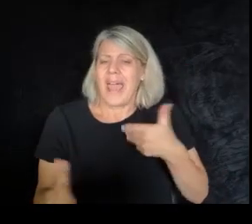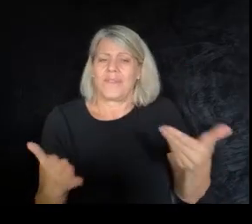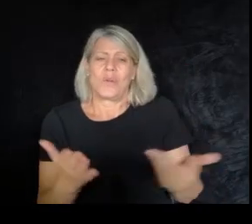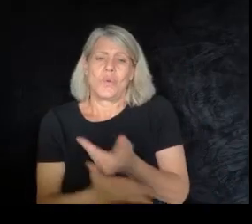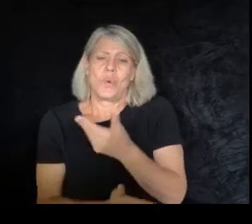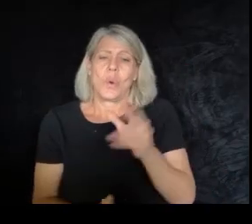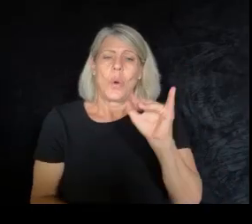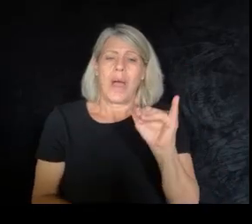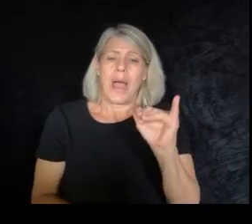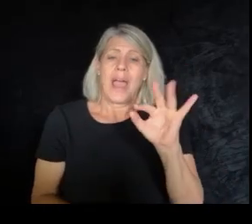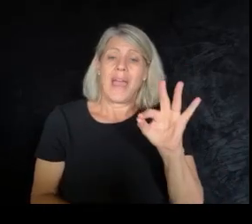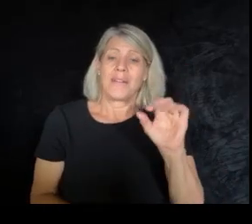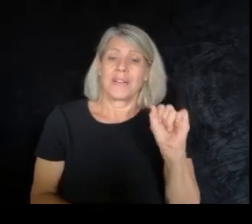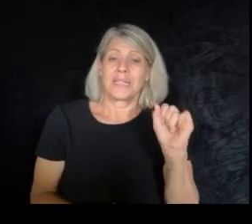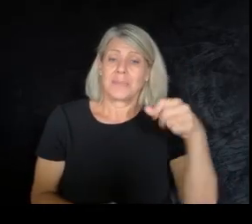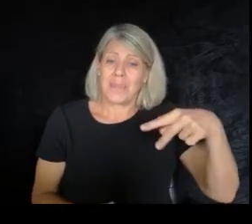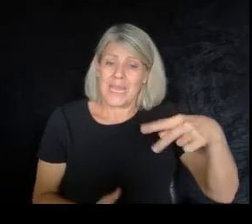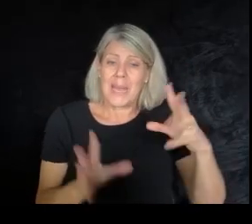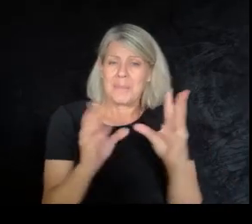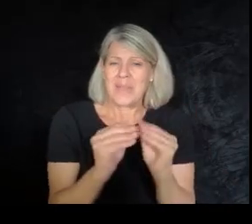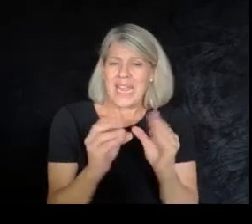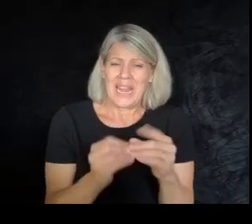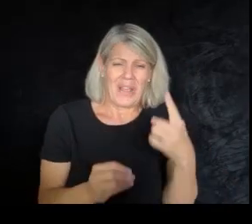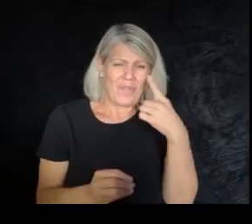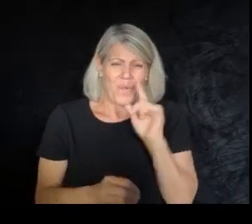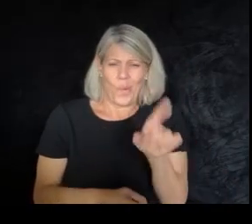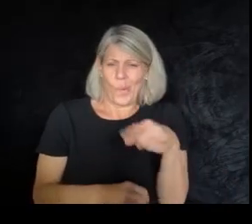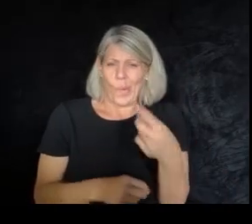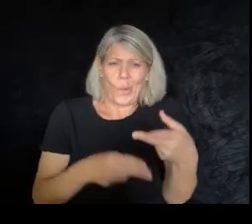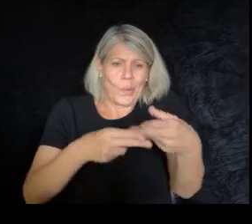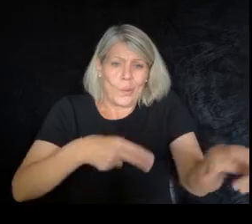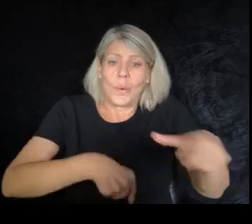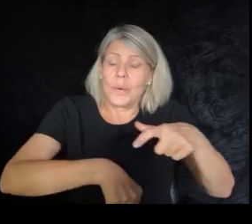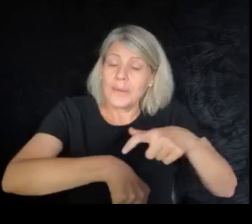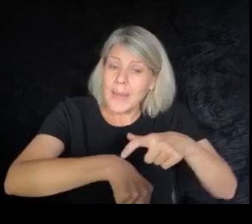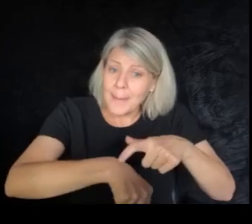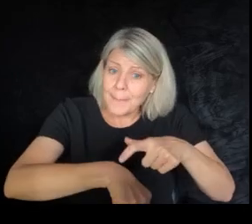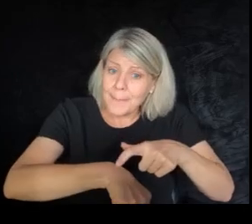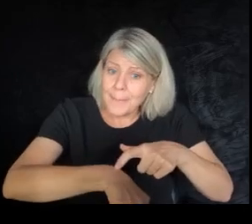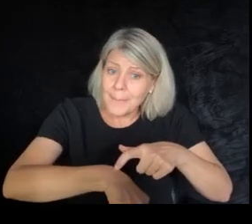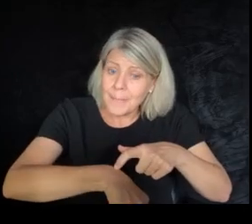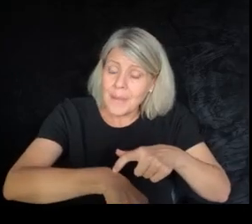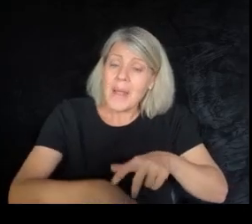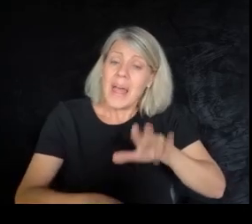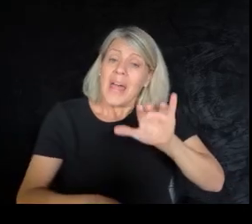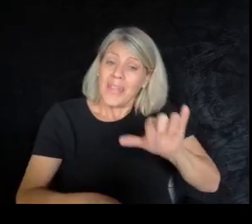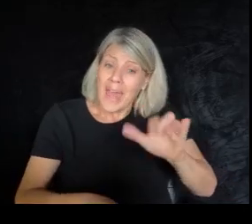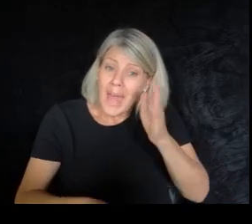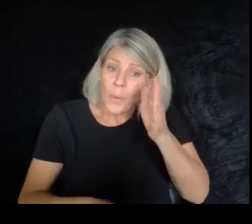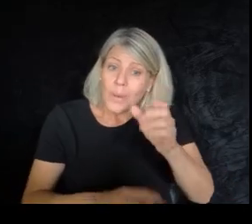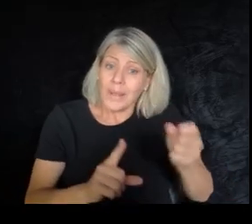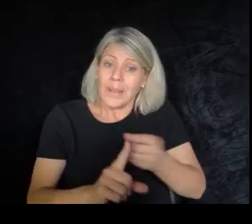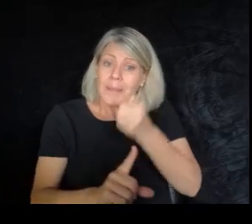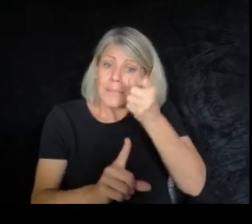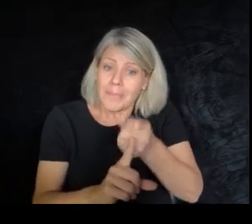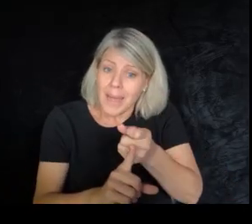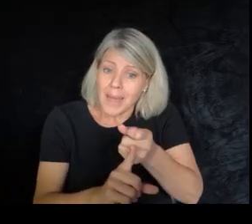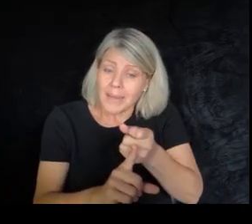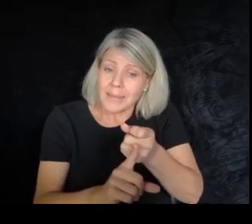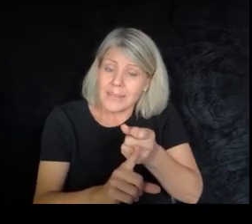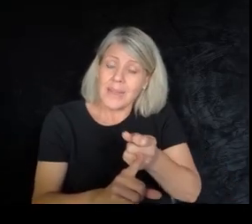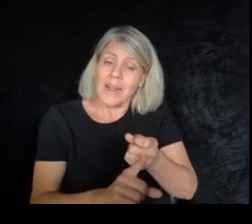IFSP meeting for just a short amount of time, does this impact their